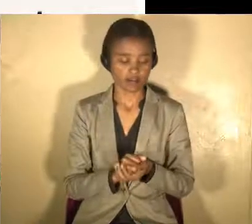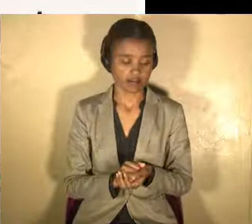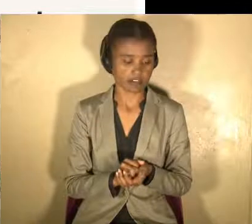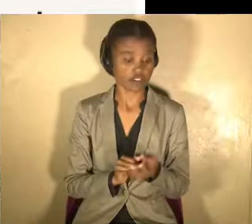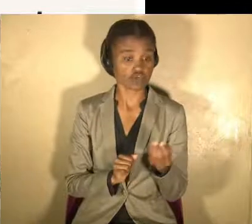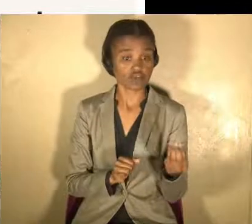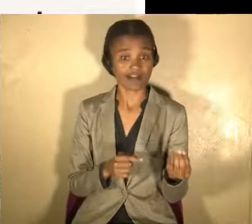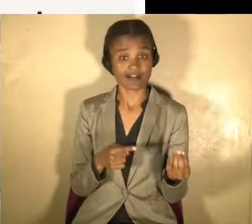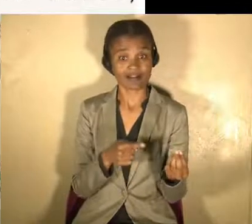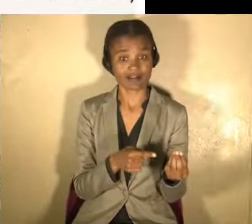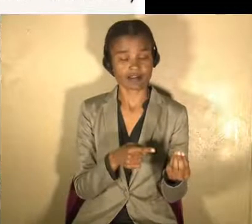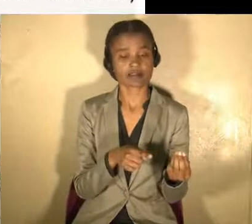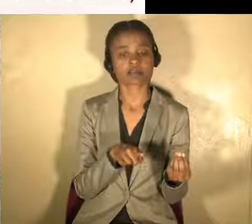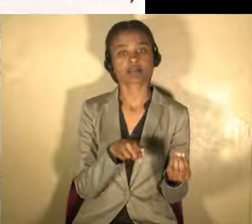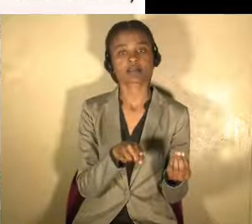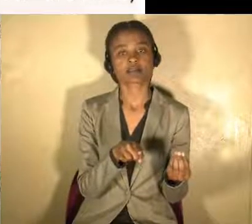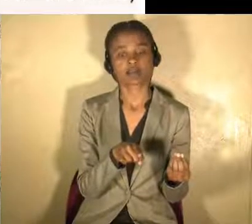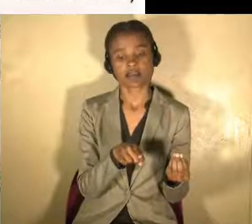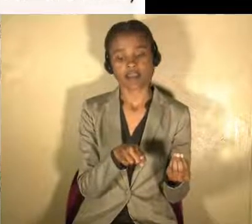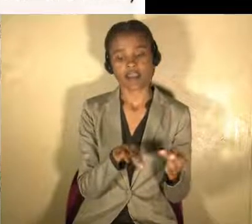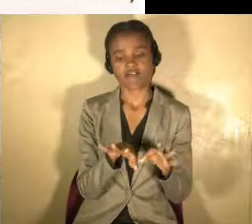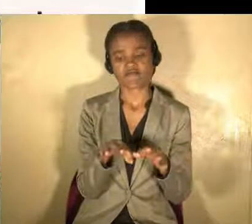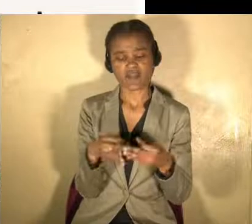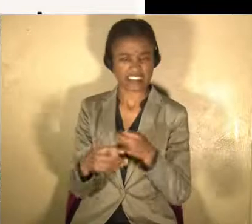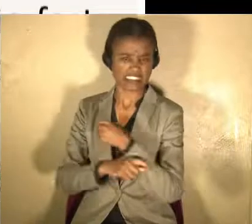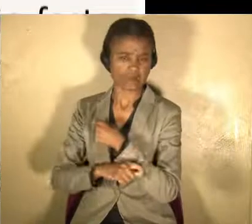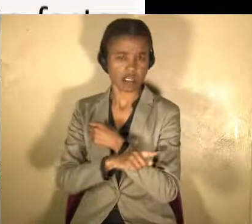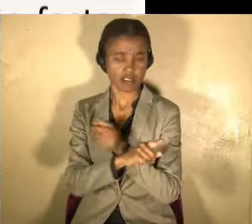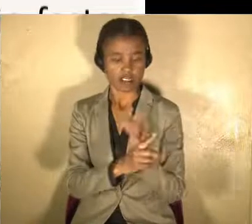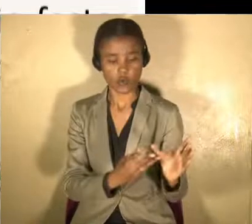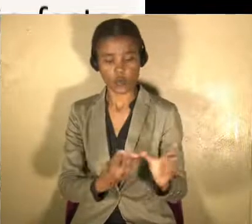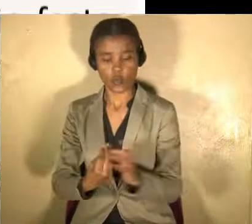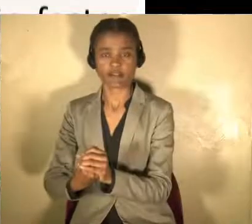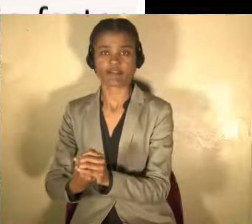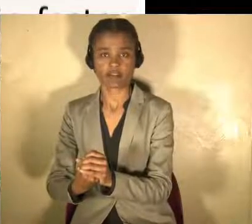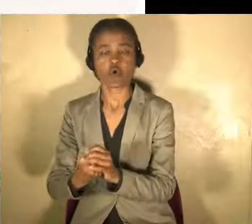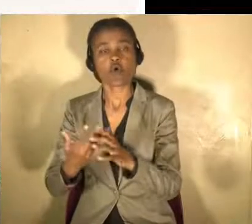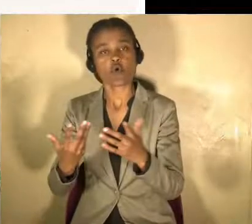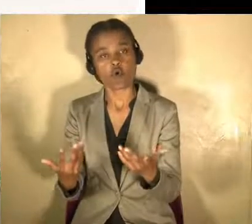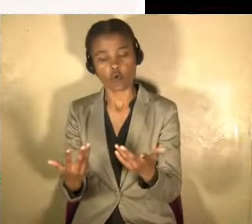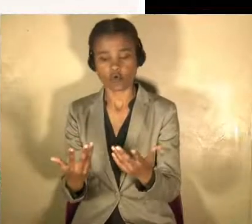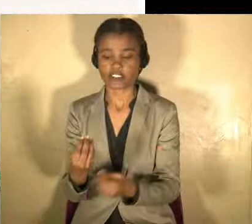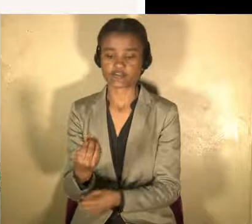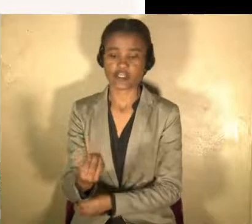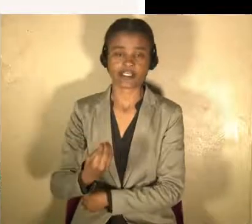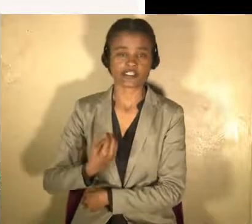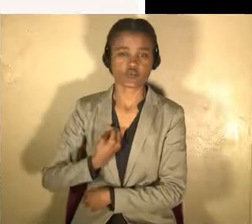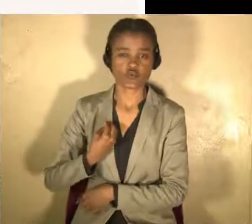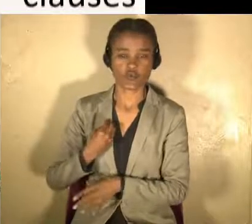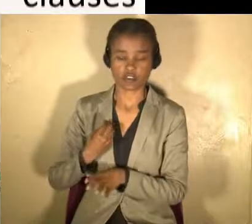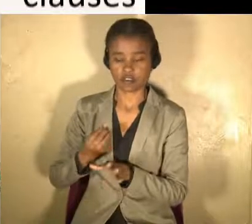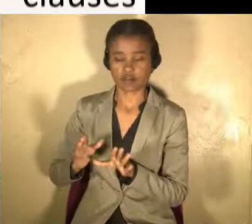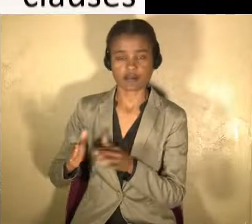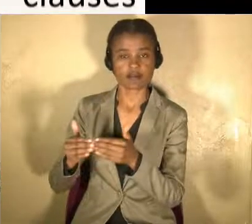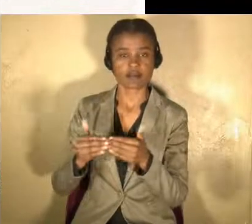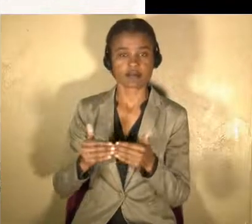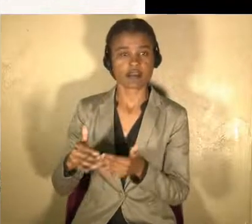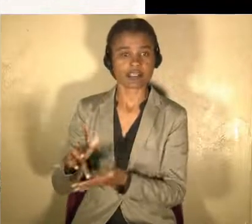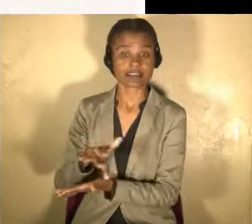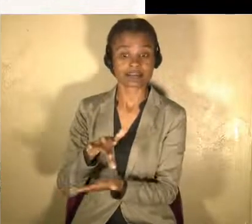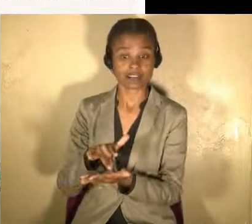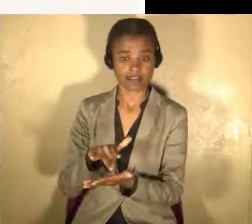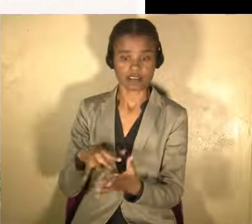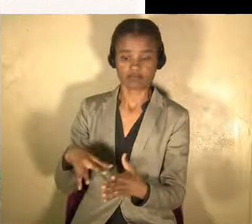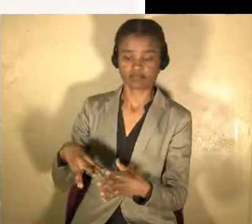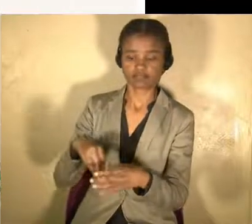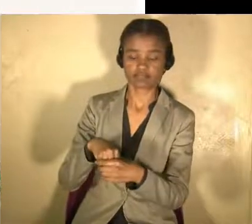youth care centers, if it happens that their order lapses, which is the current problem that